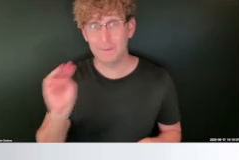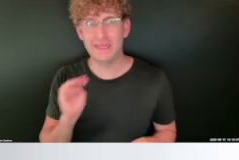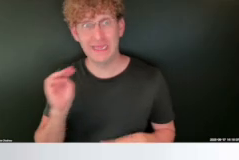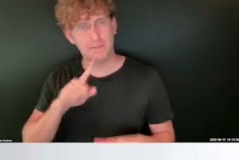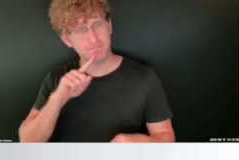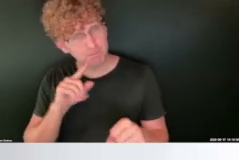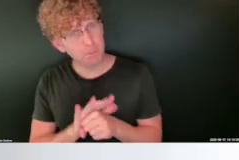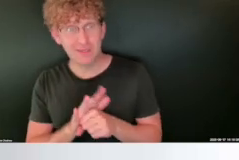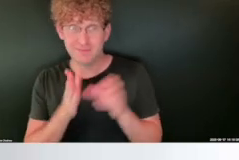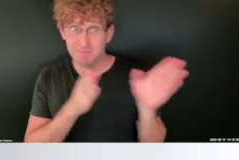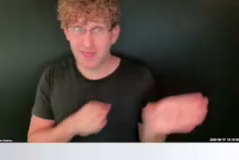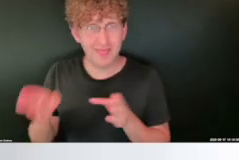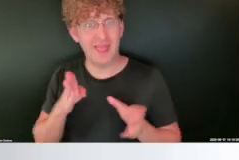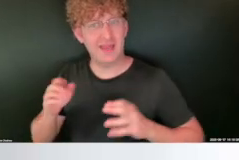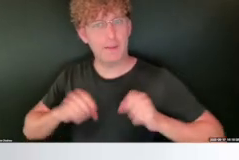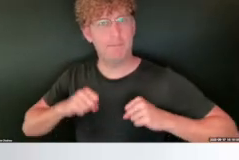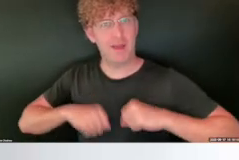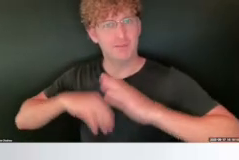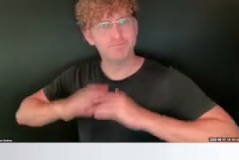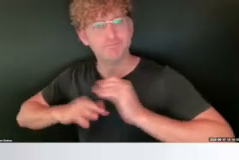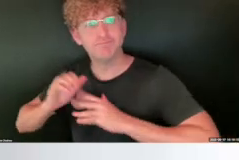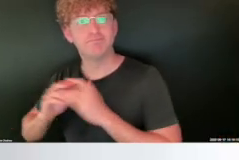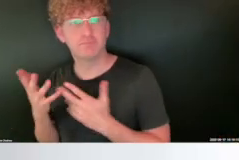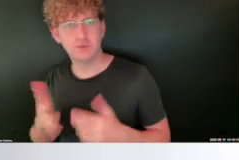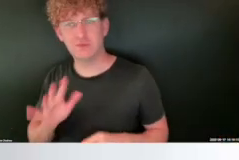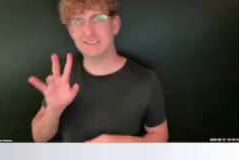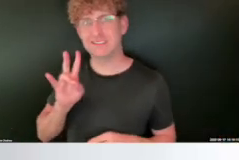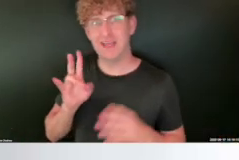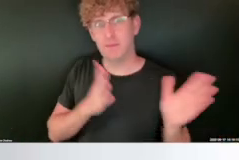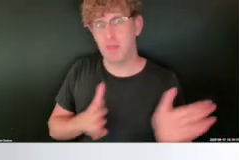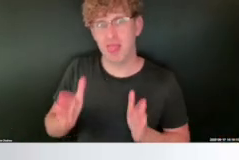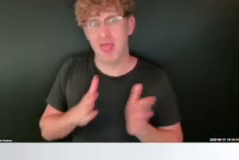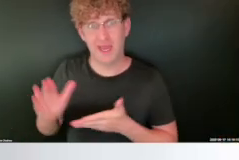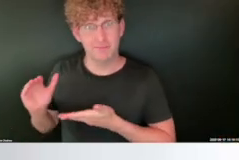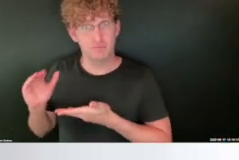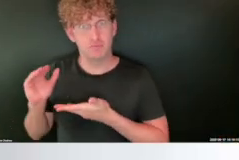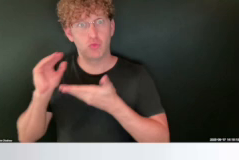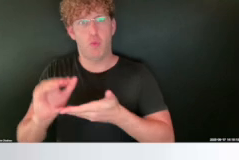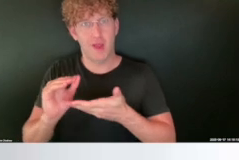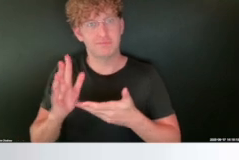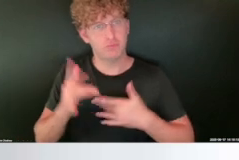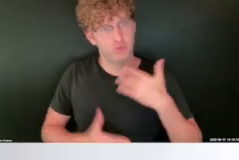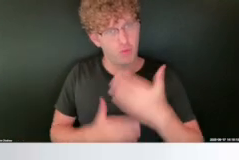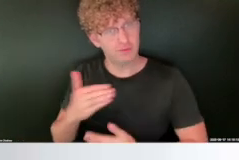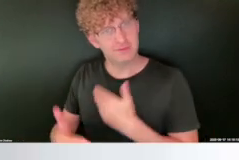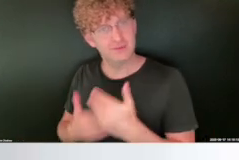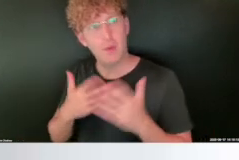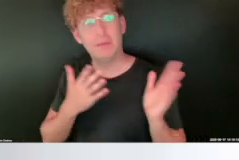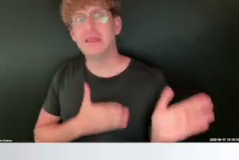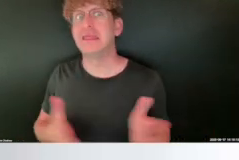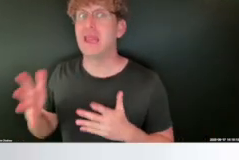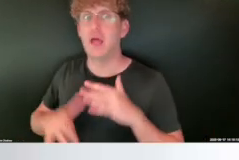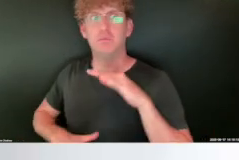progress, and we plan to fund up to 15 more projects through a new request for applications coming this summer. Based on